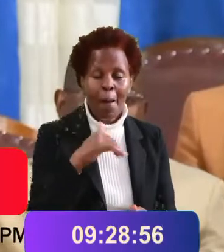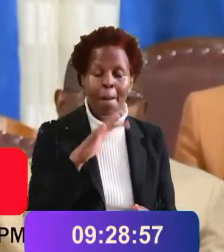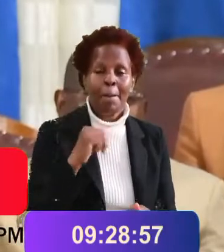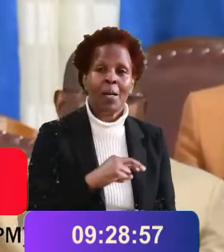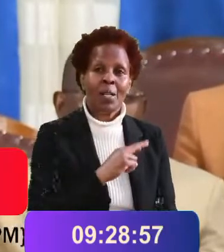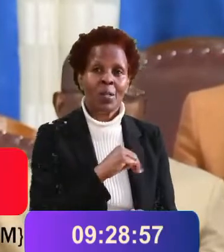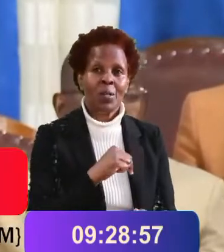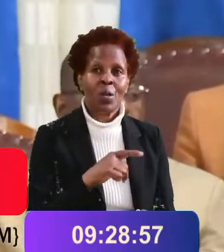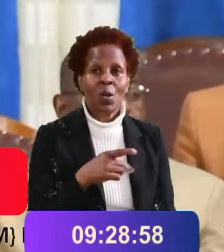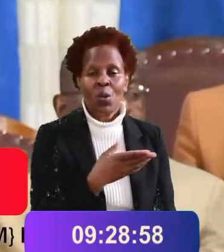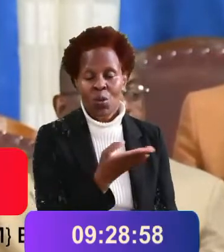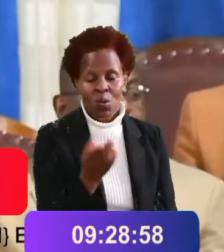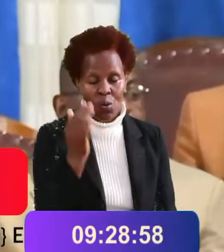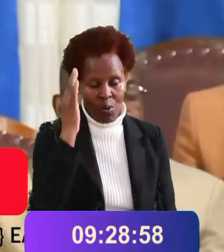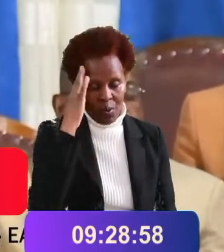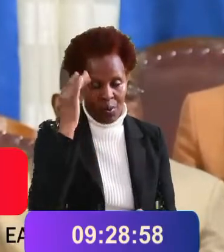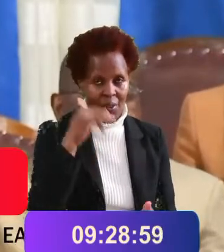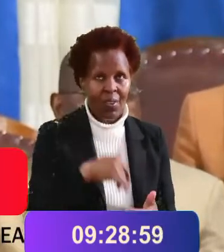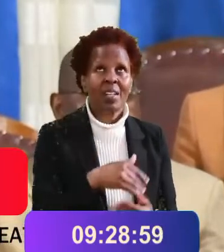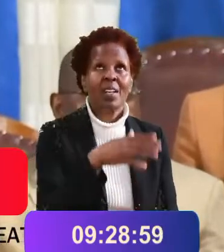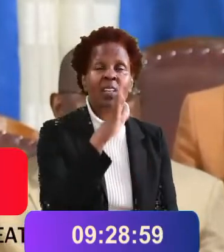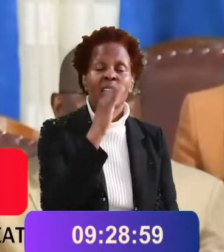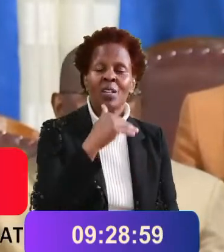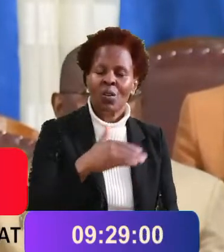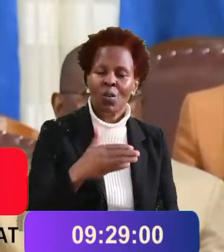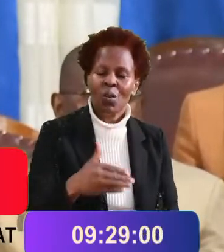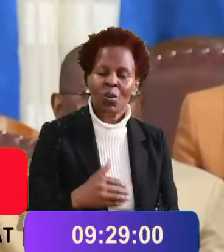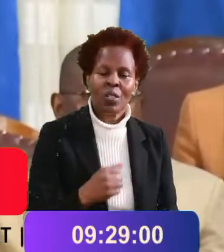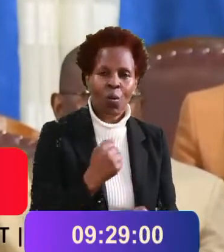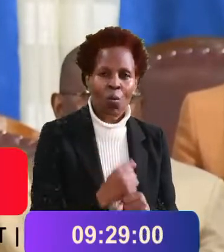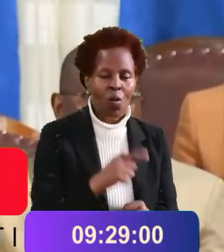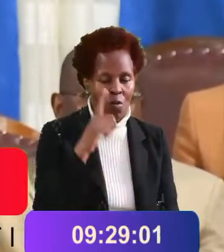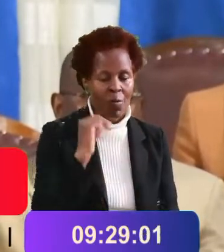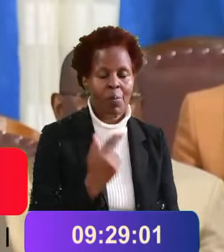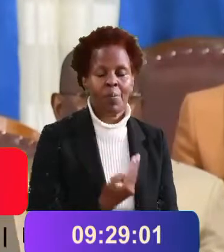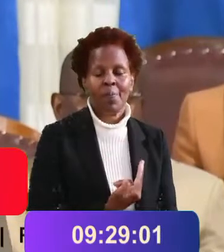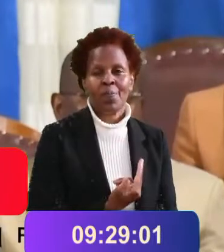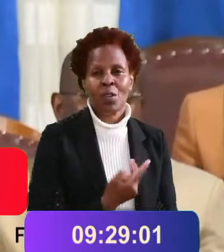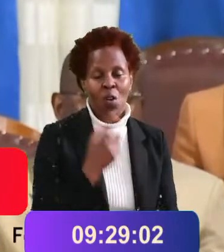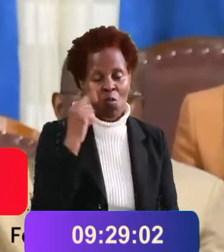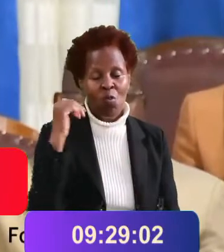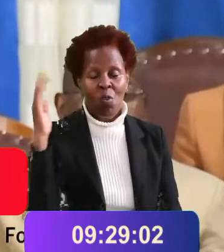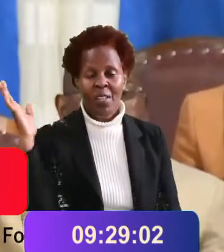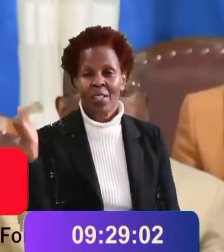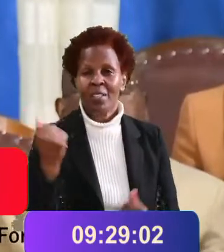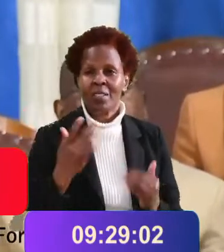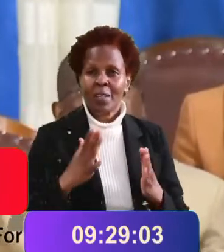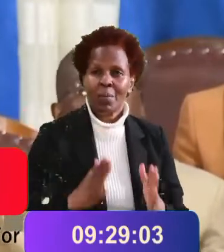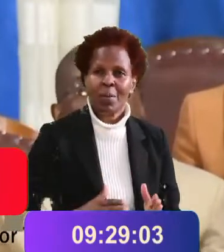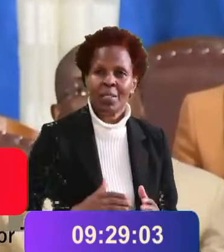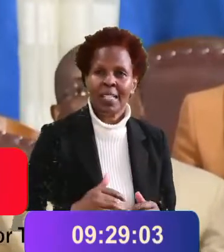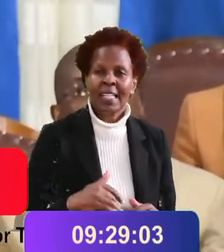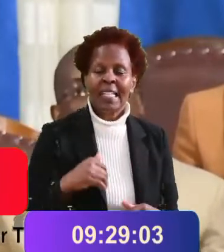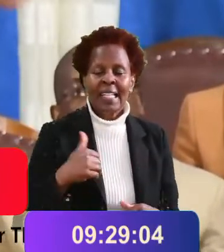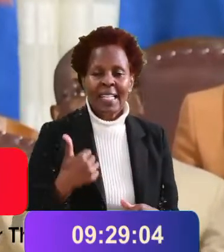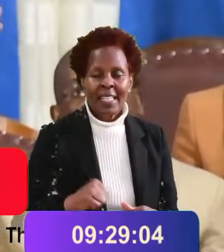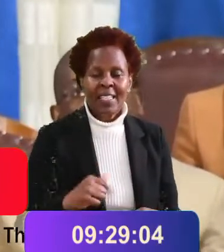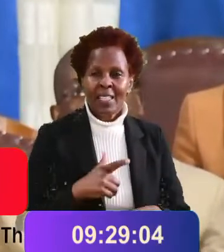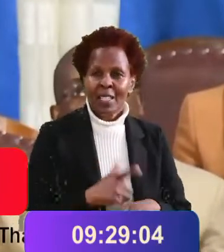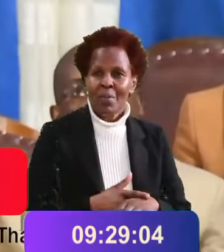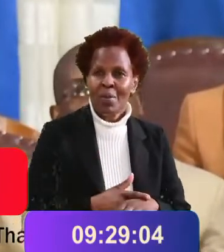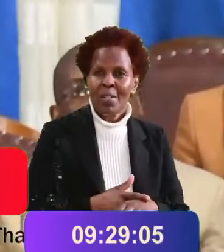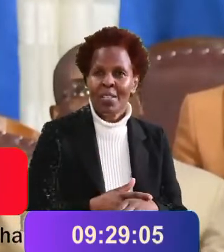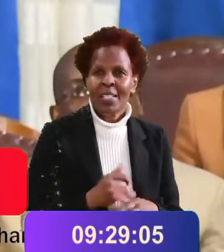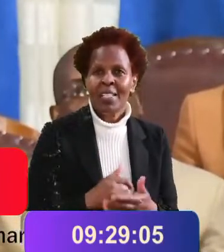know God will always work for us. Now for me as a person, every time I'm in a hard